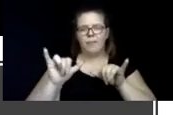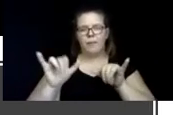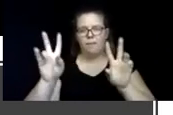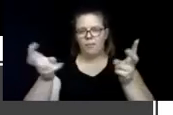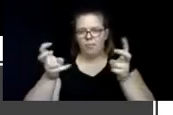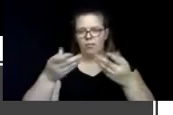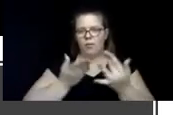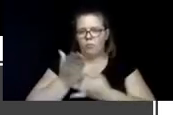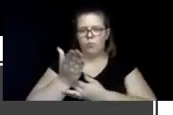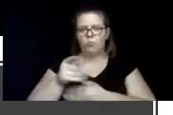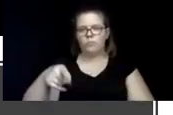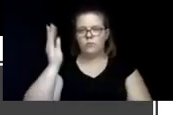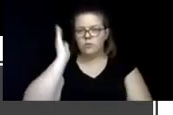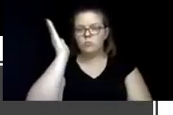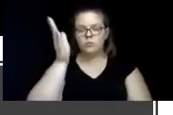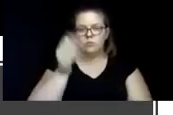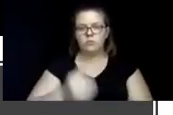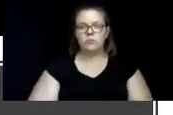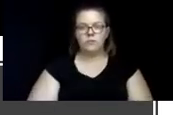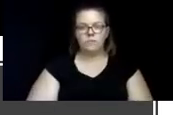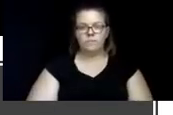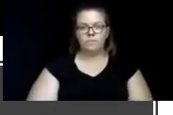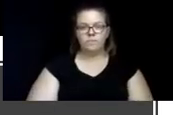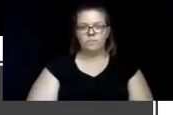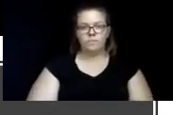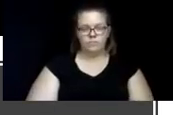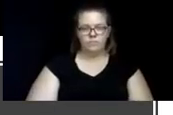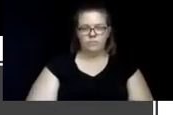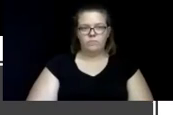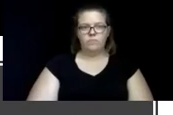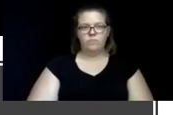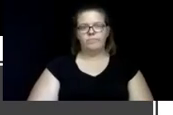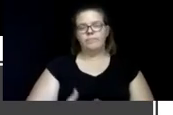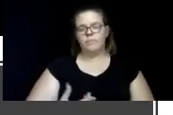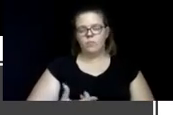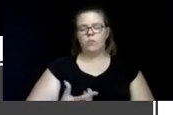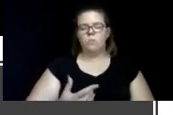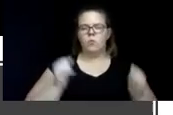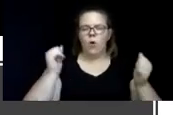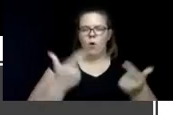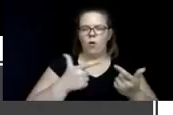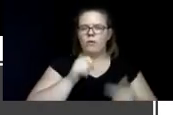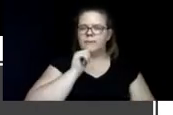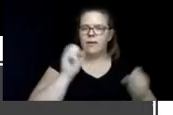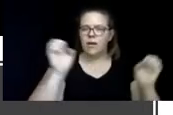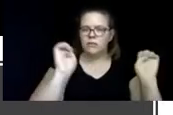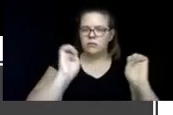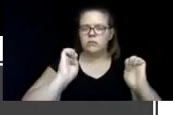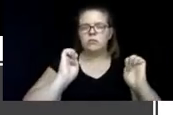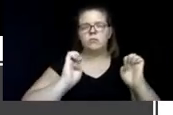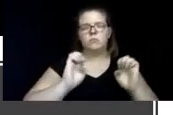this presentation, as all of those non-urgent appointments that we were talking about